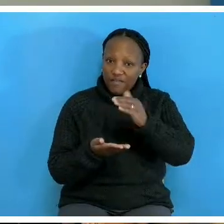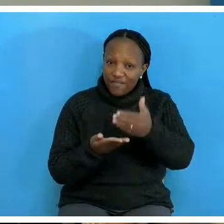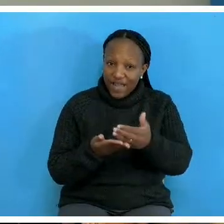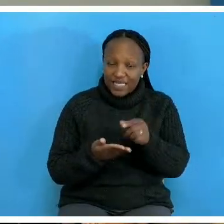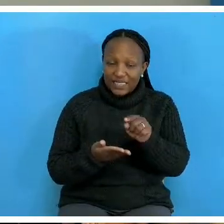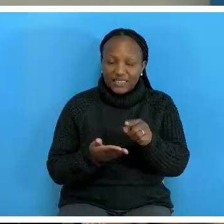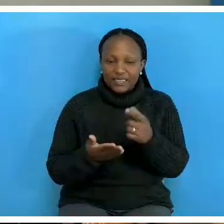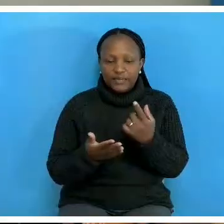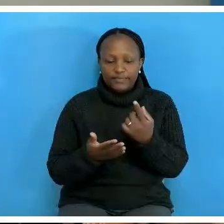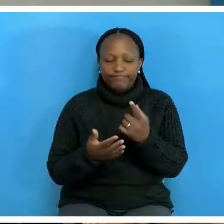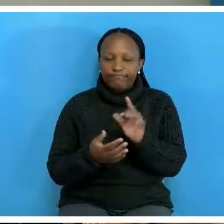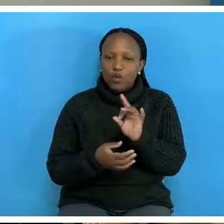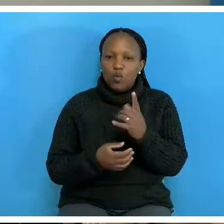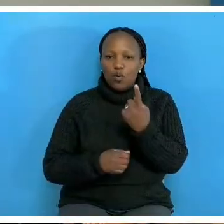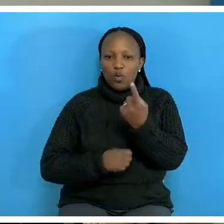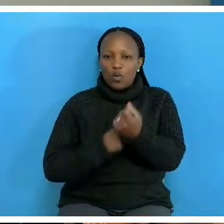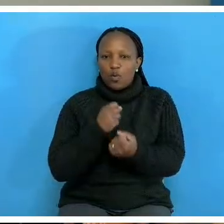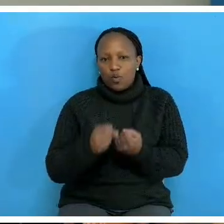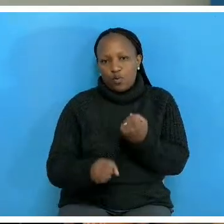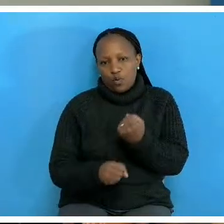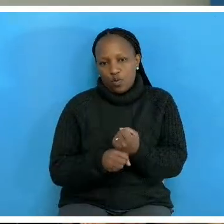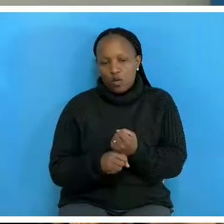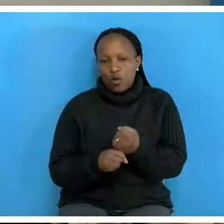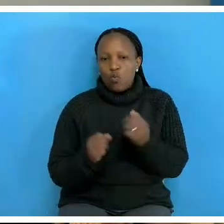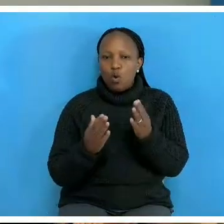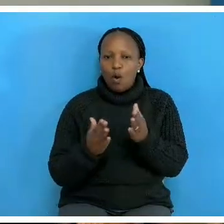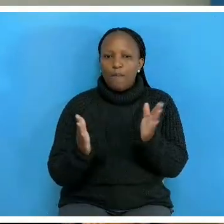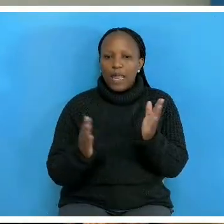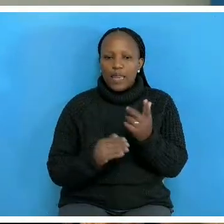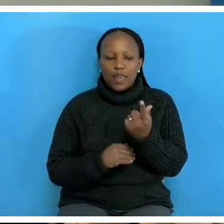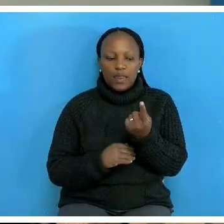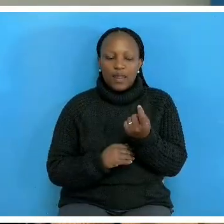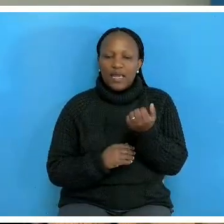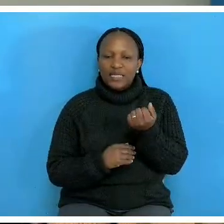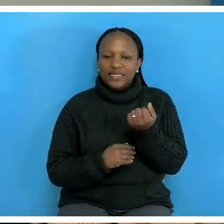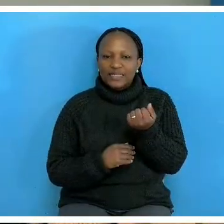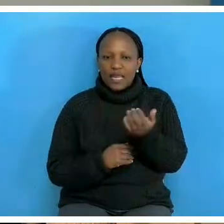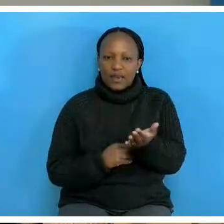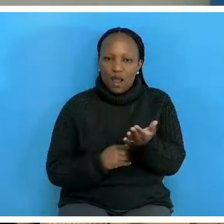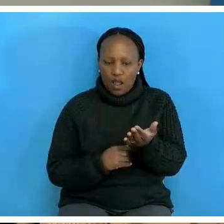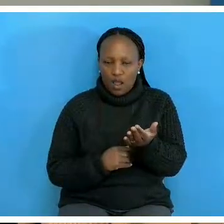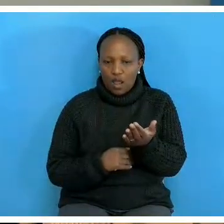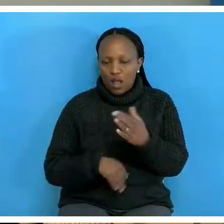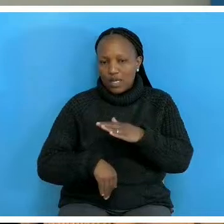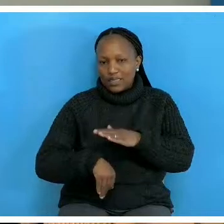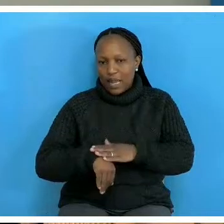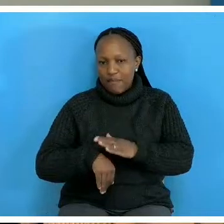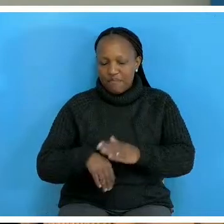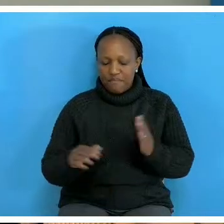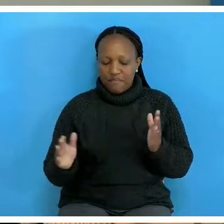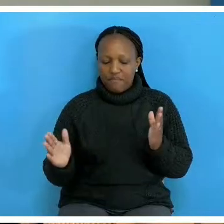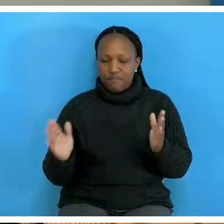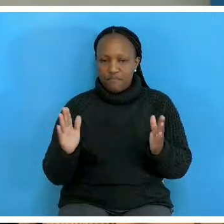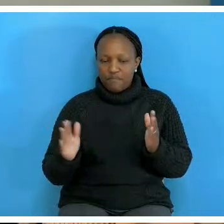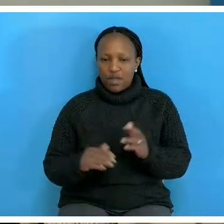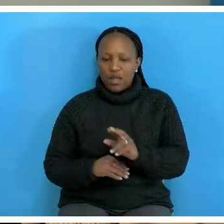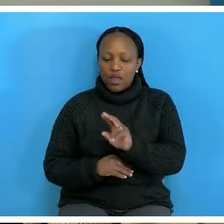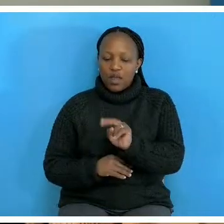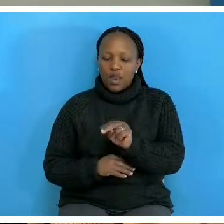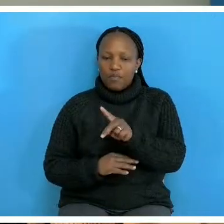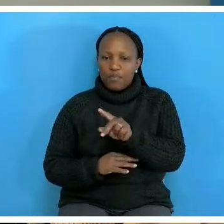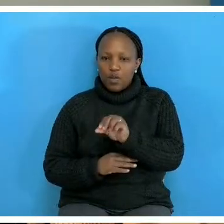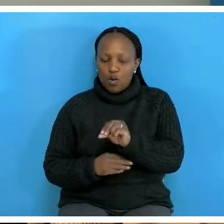once per year we will open a window for applications from